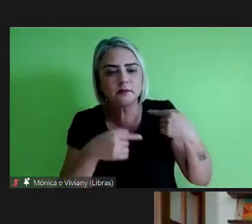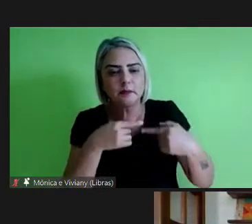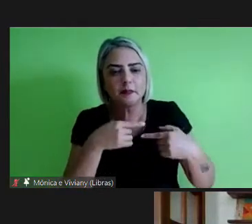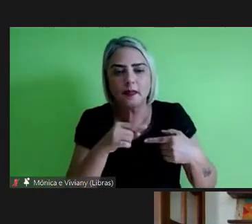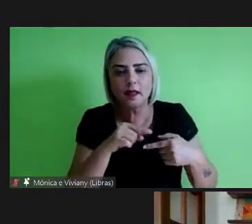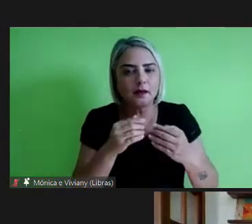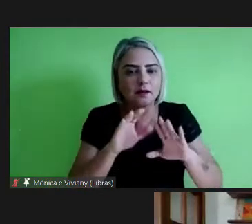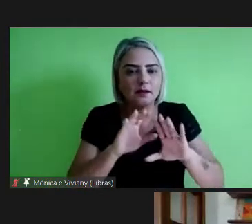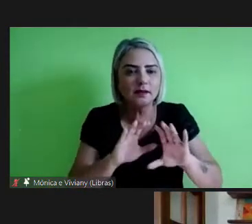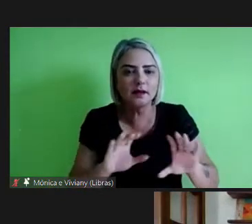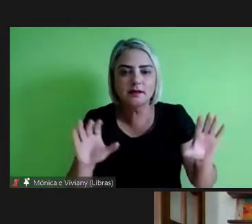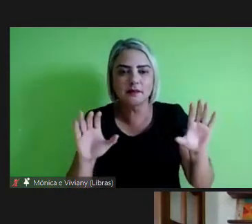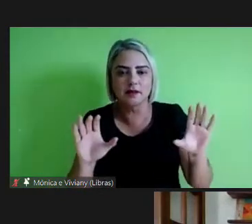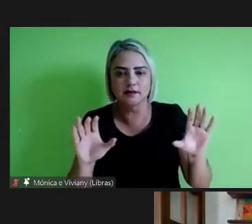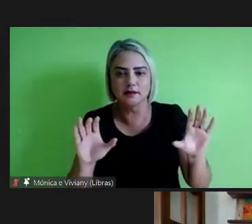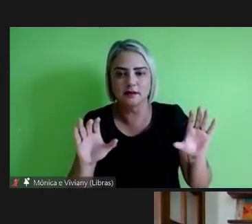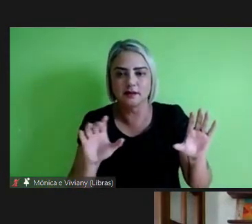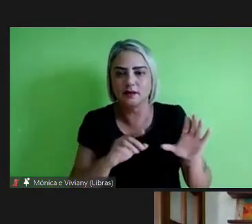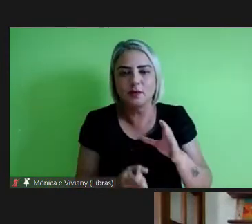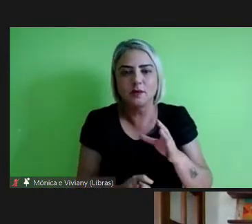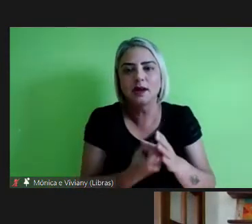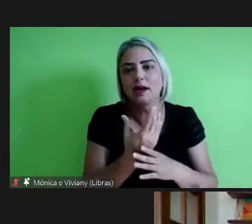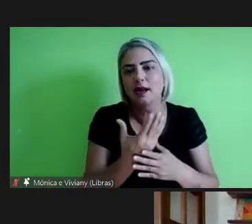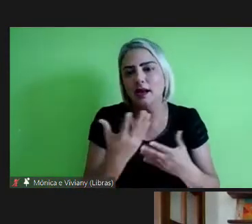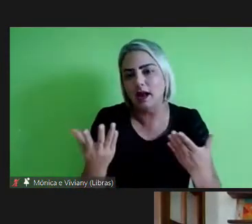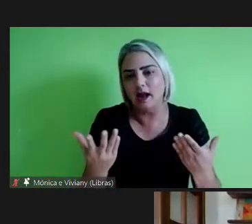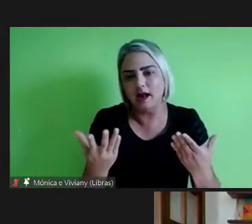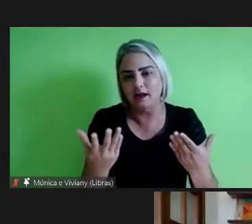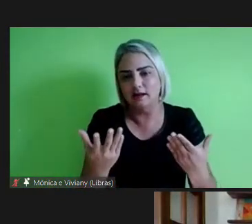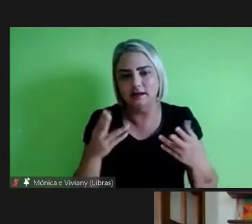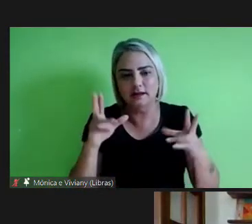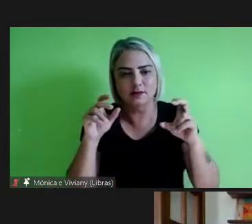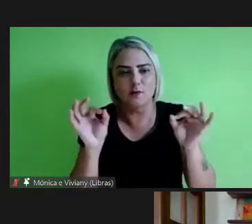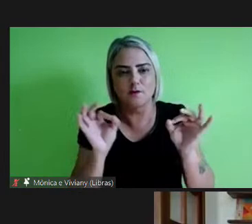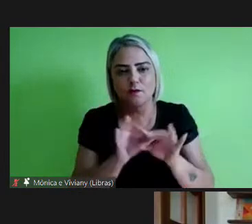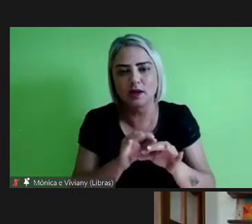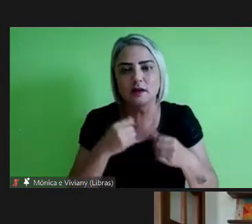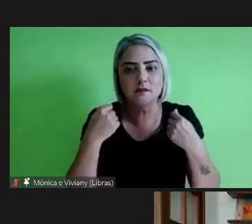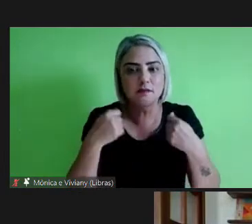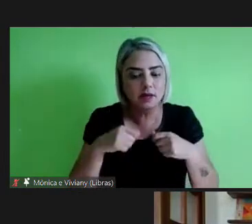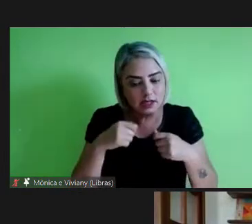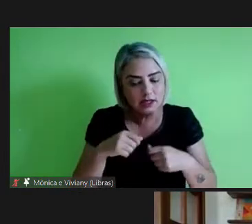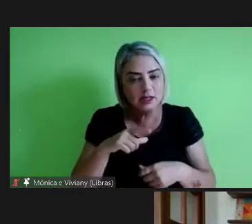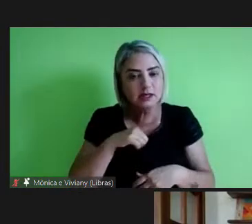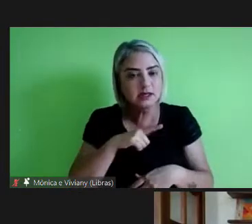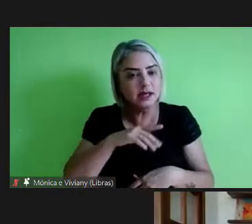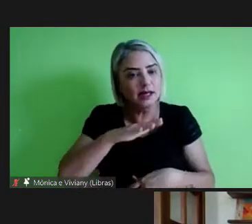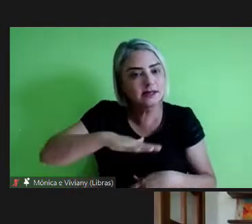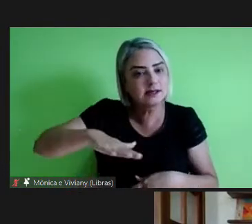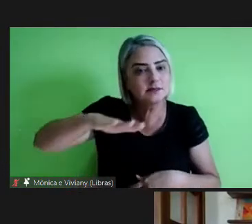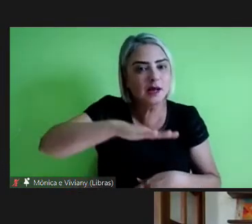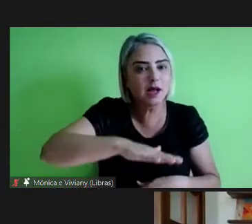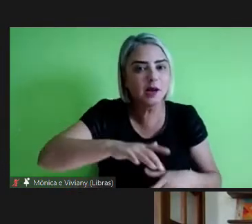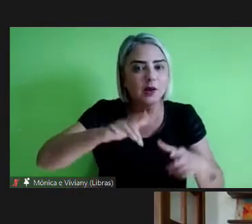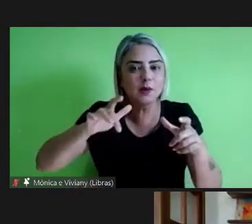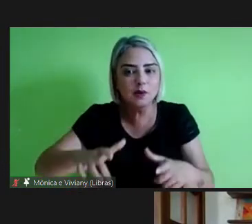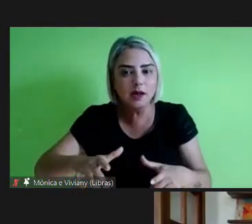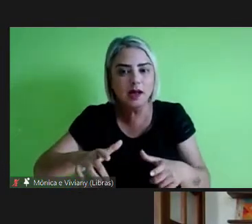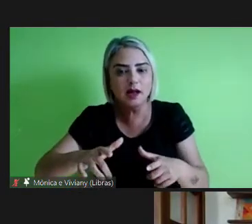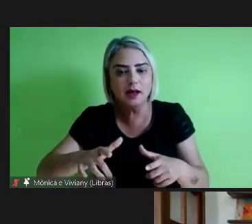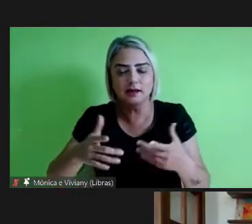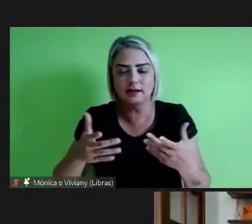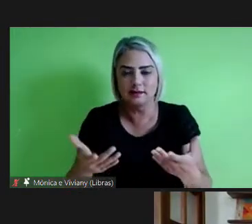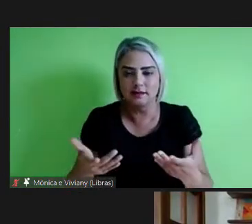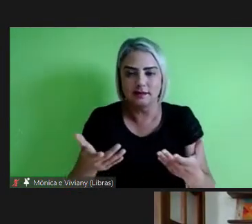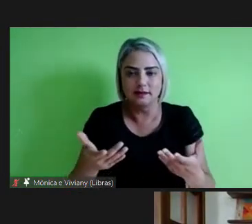is not separate talks. We cannot create silos in this. So we need to have this space.